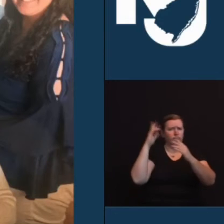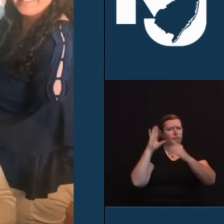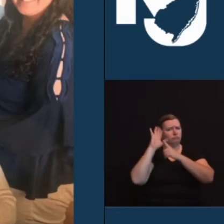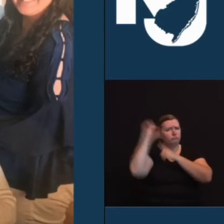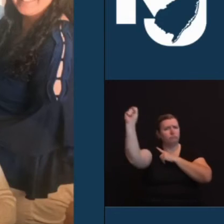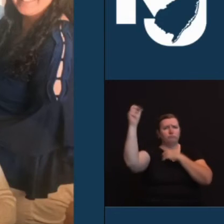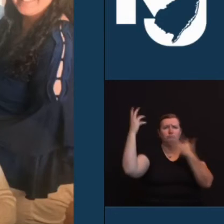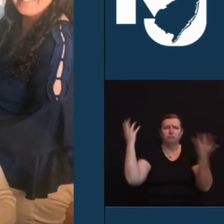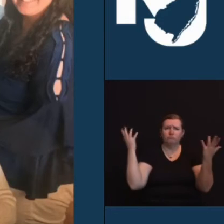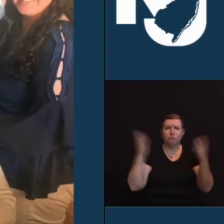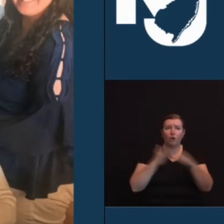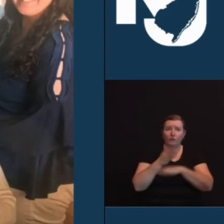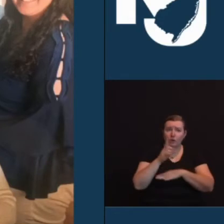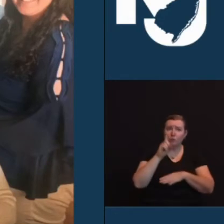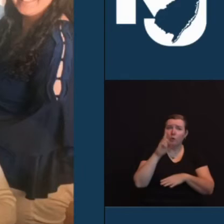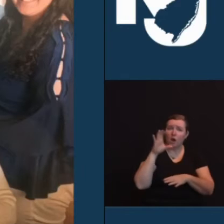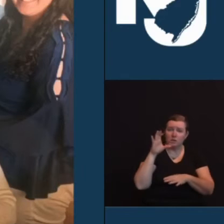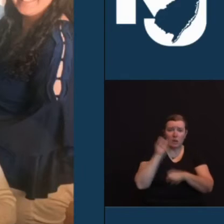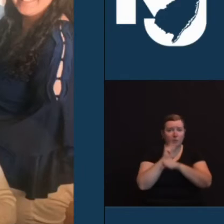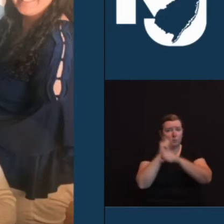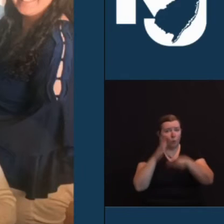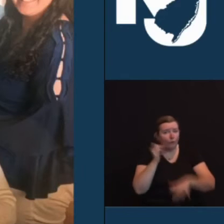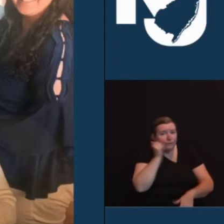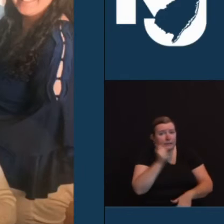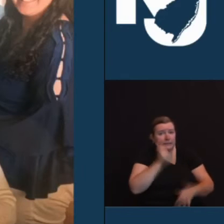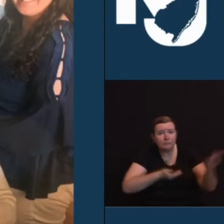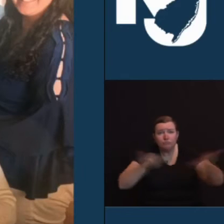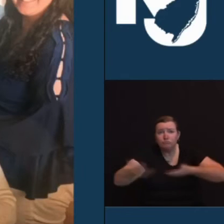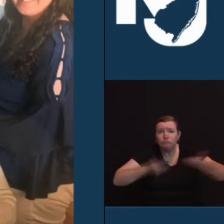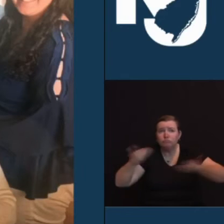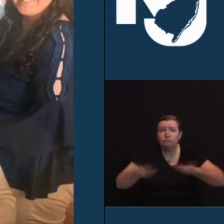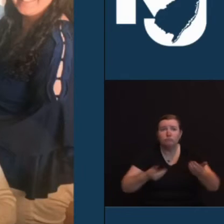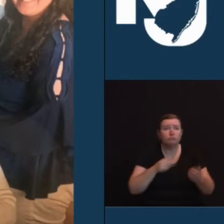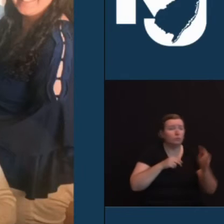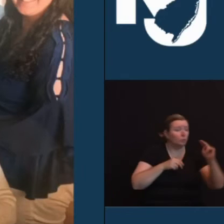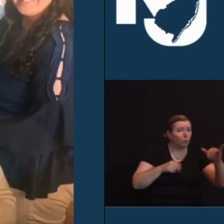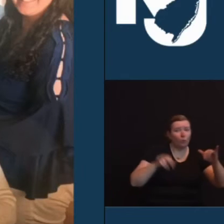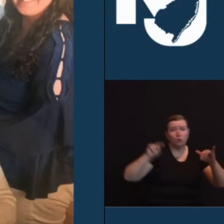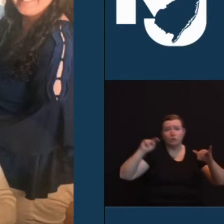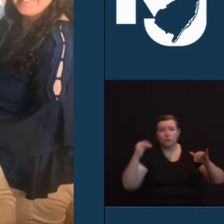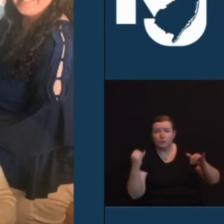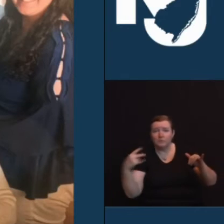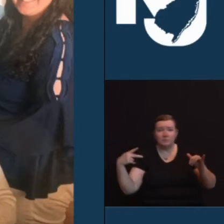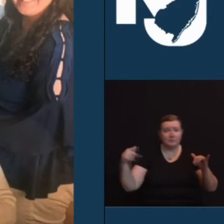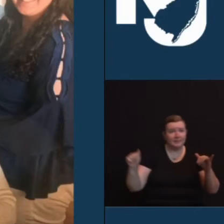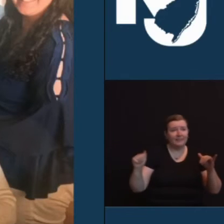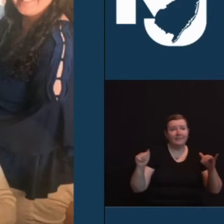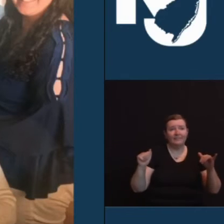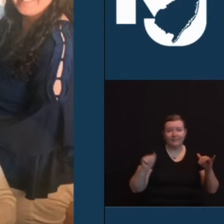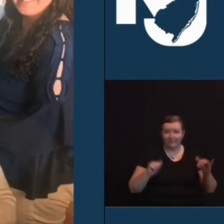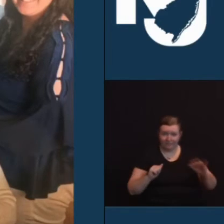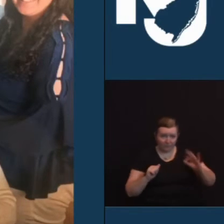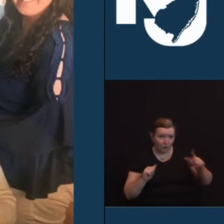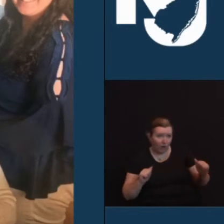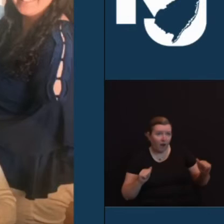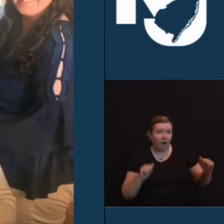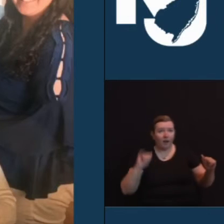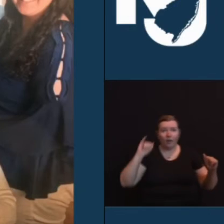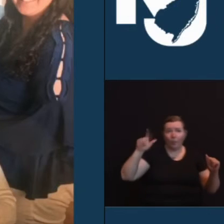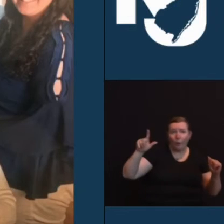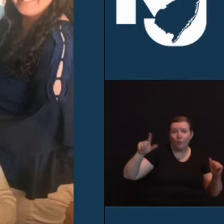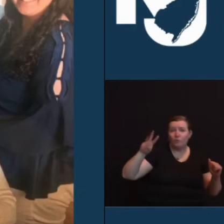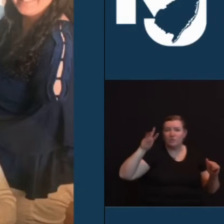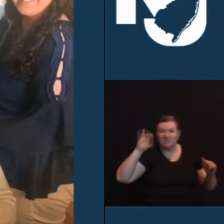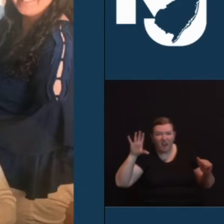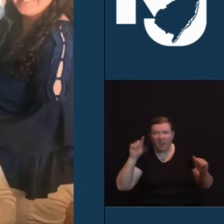to locations across New Jersey, New York, and Pennsylvania, and even as far afield as Florida, Illinois, and Wisconsin. But once the